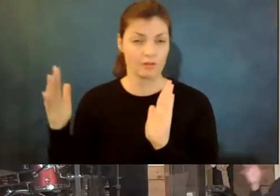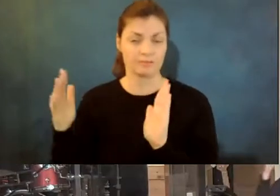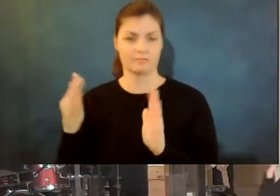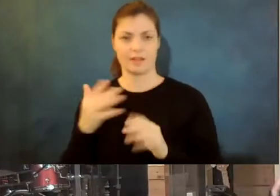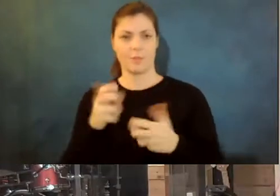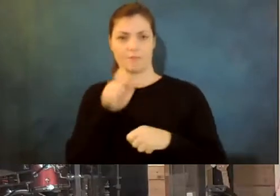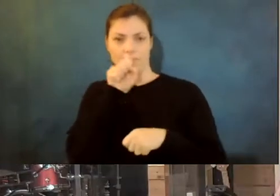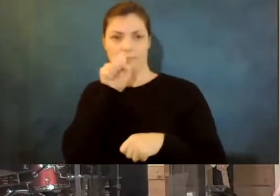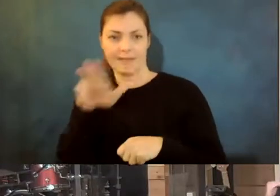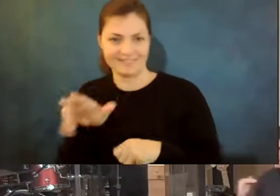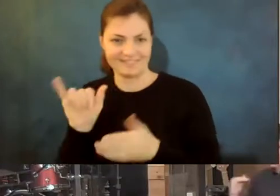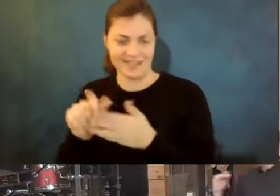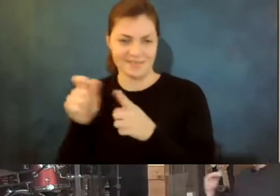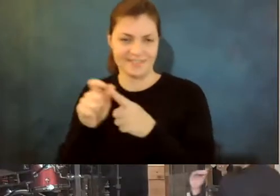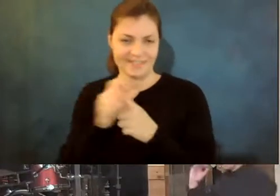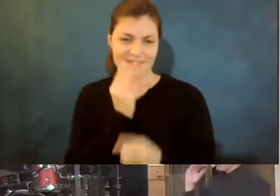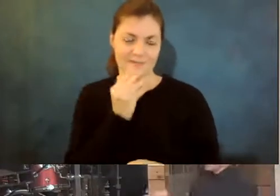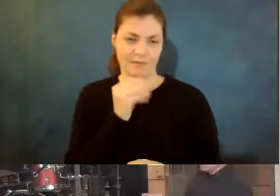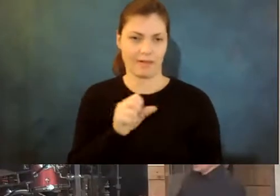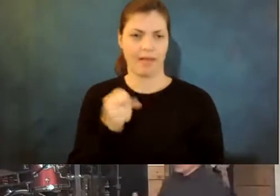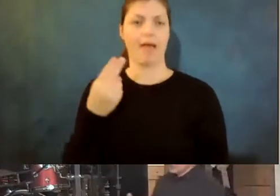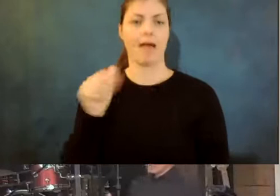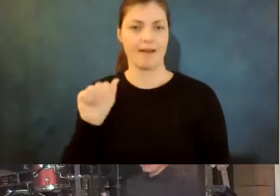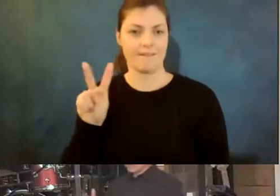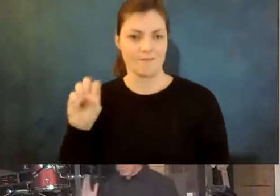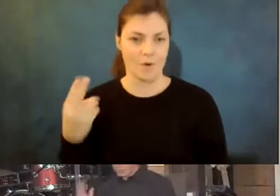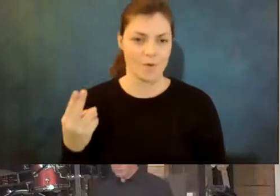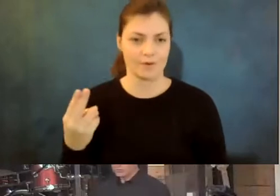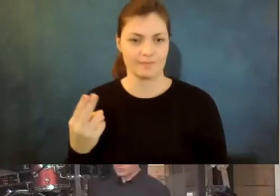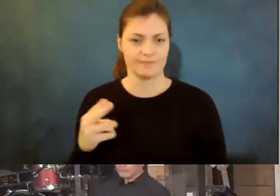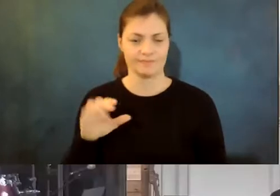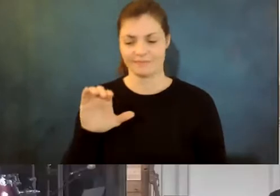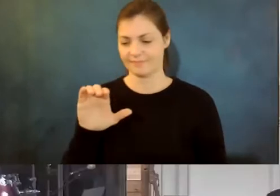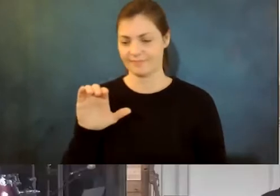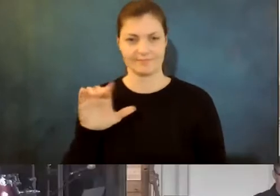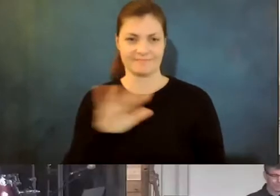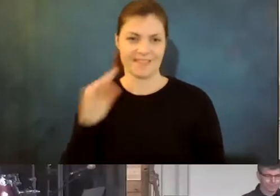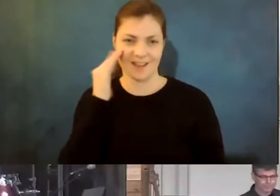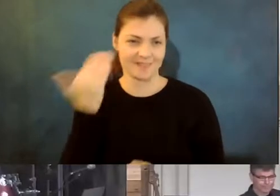row, so I'm just kind of holding back. Chabod, chabod,